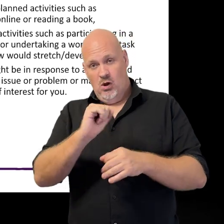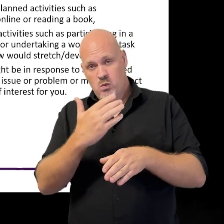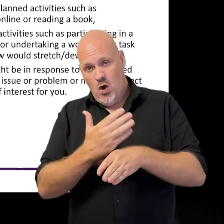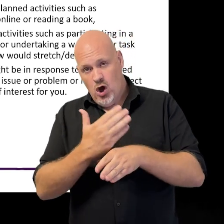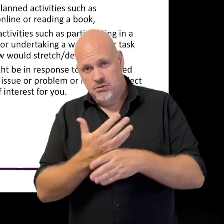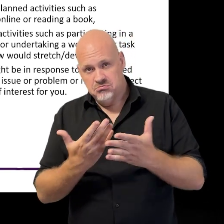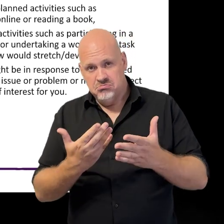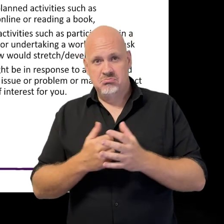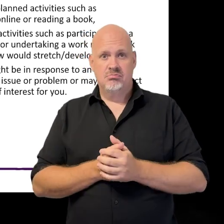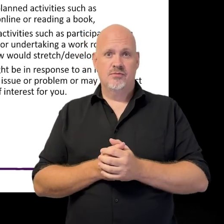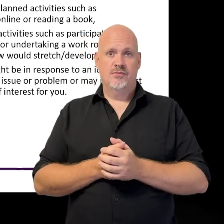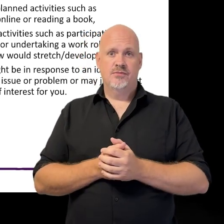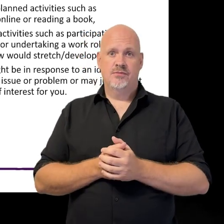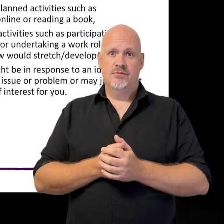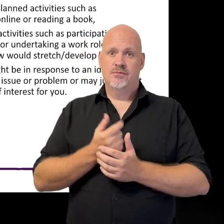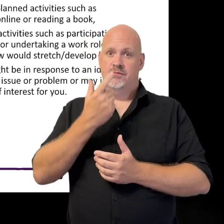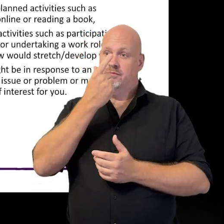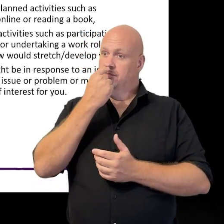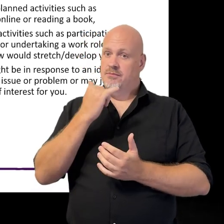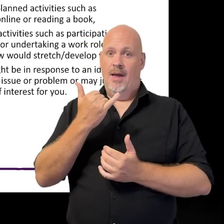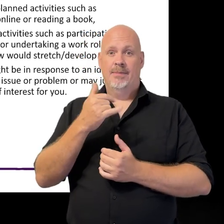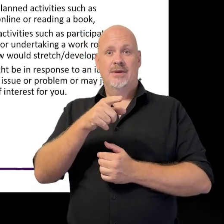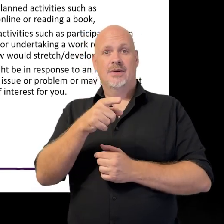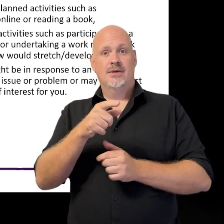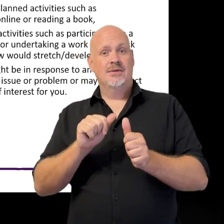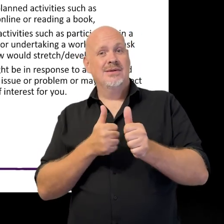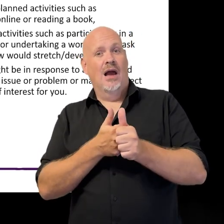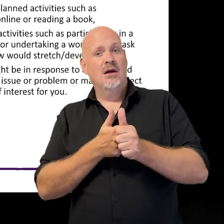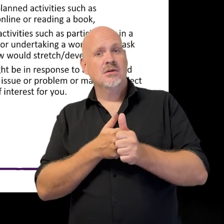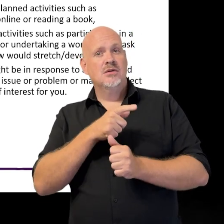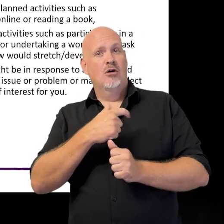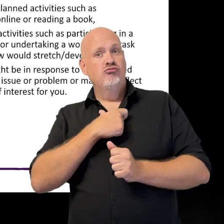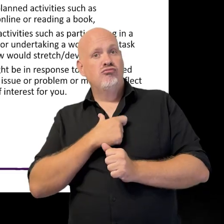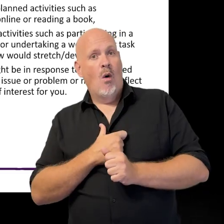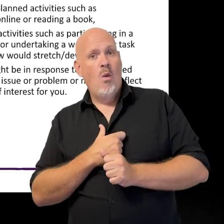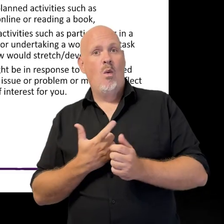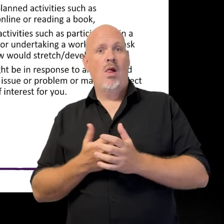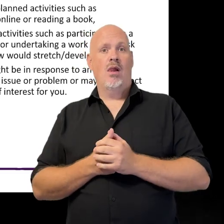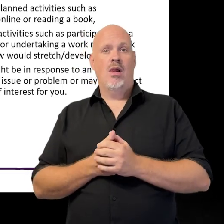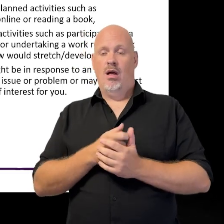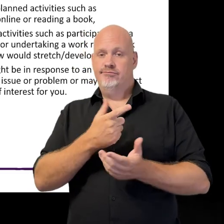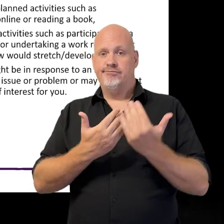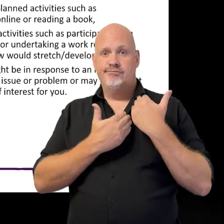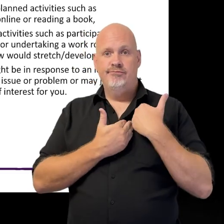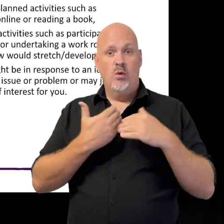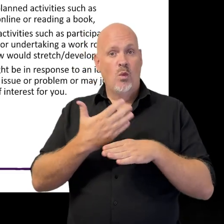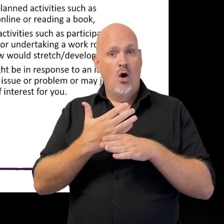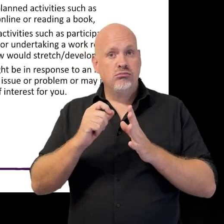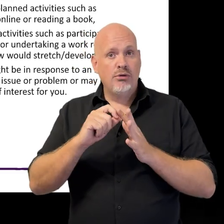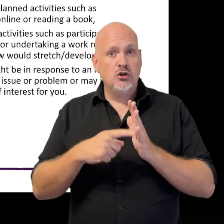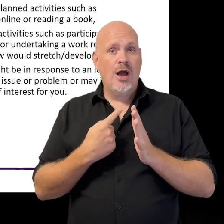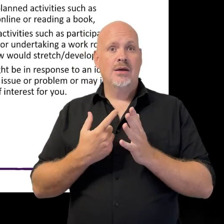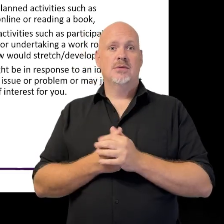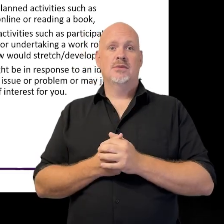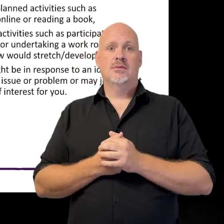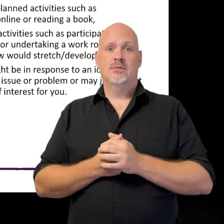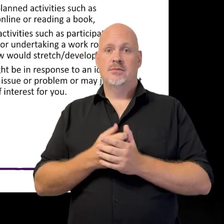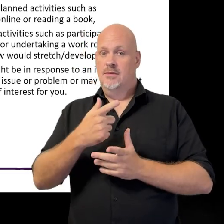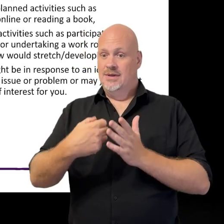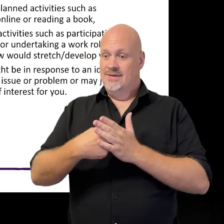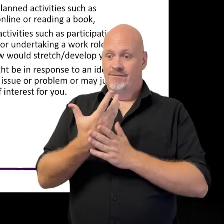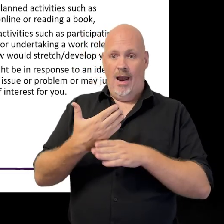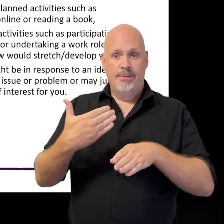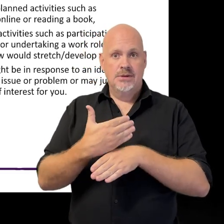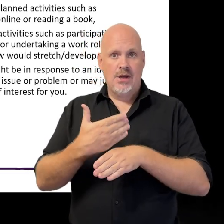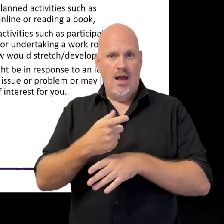be something as part of your work. So it could be that you've been seconded to a role, or that you undertook a work project, or